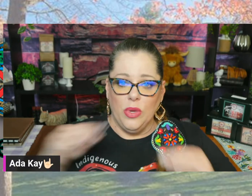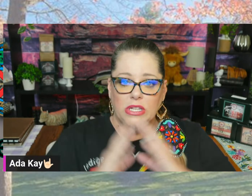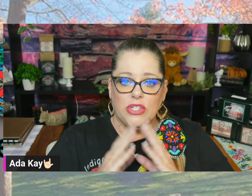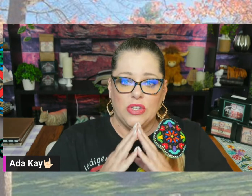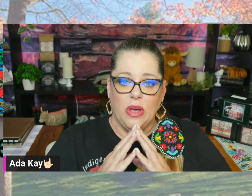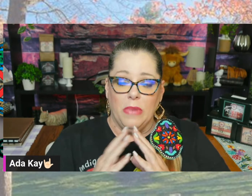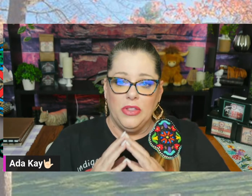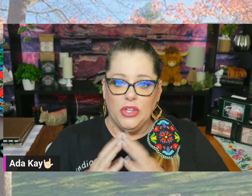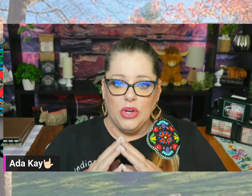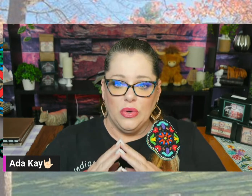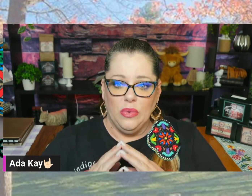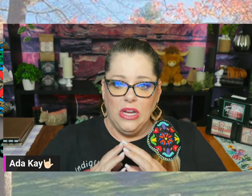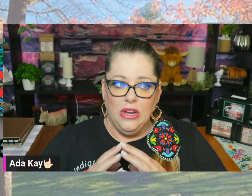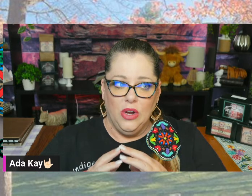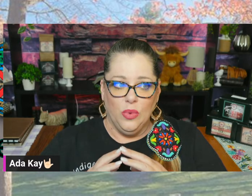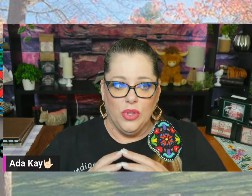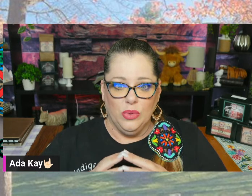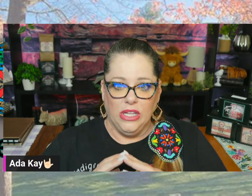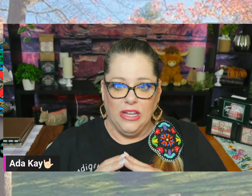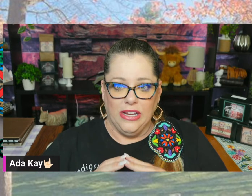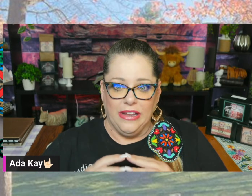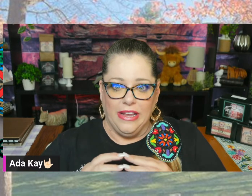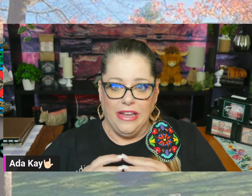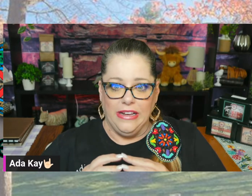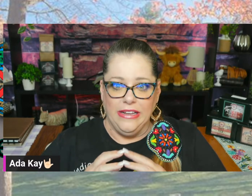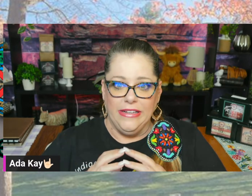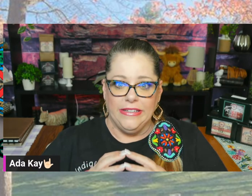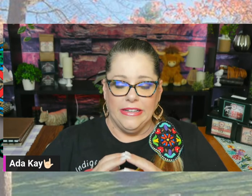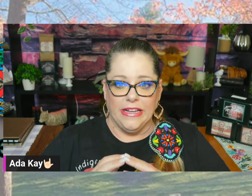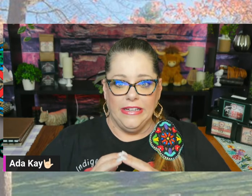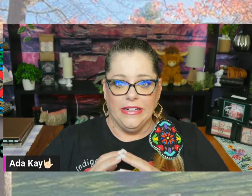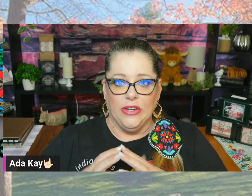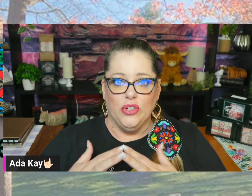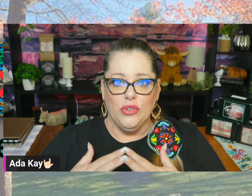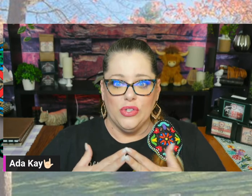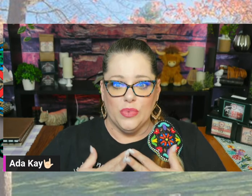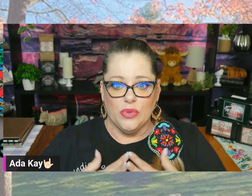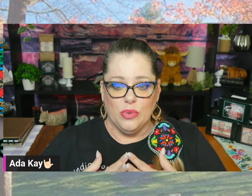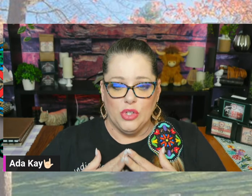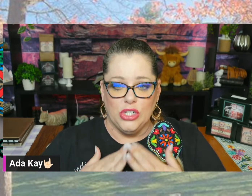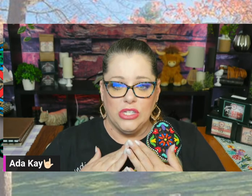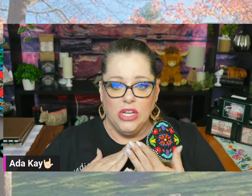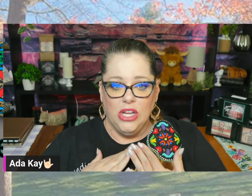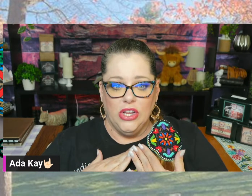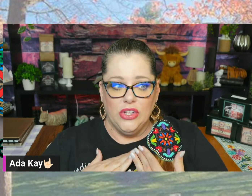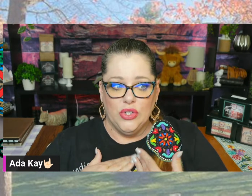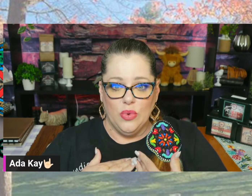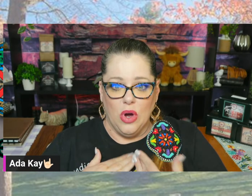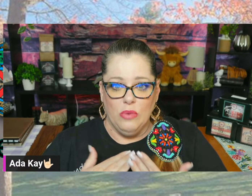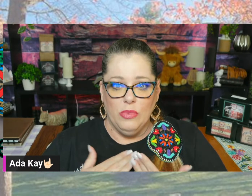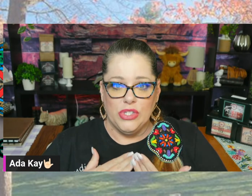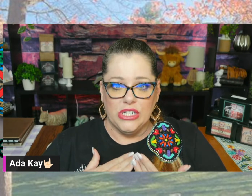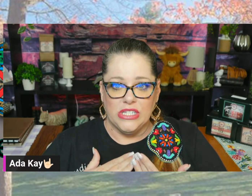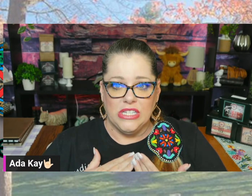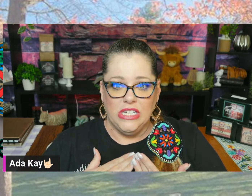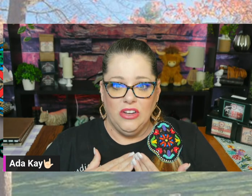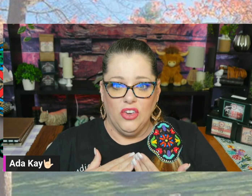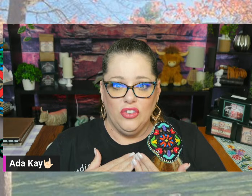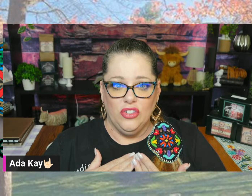we went a month ago with only like 80, 90, 100 subscription to